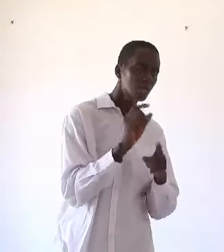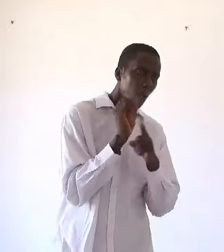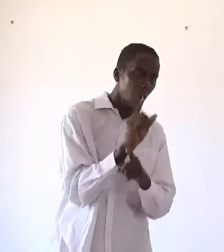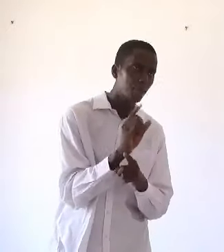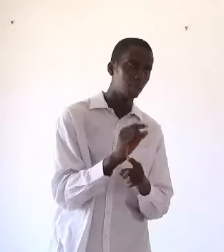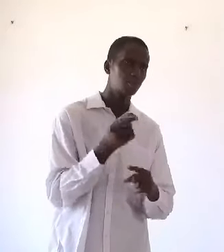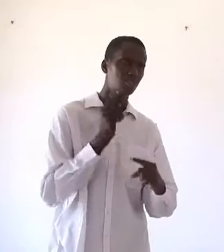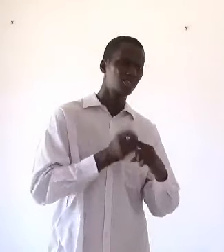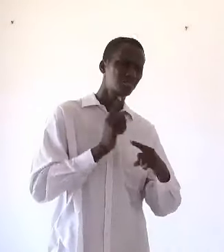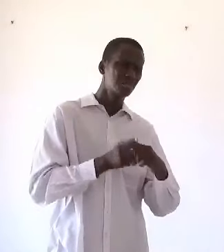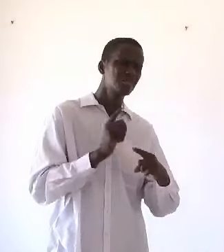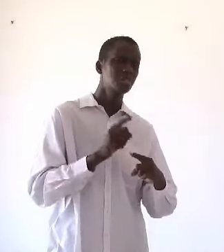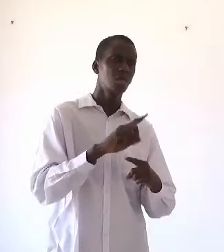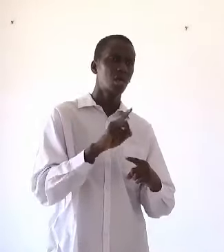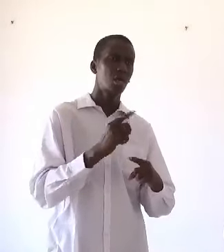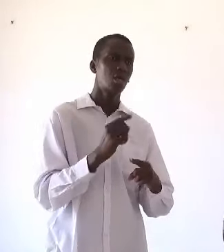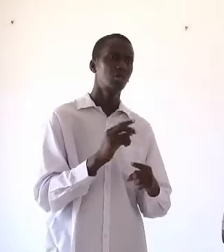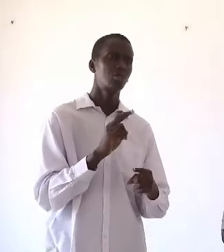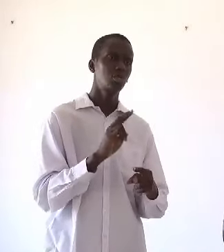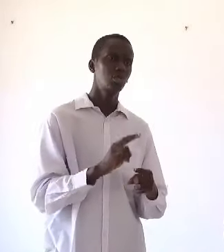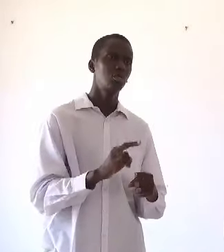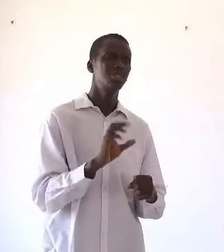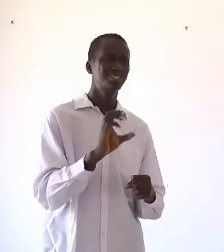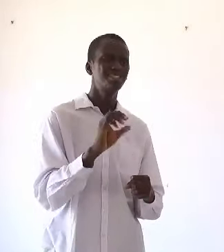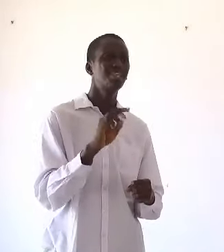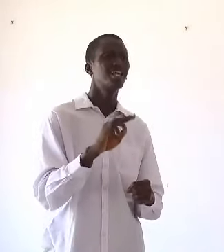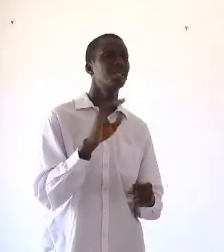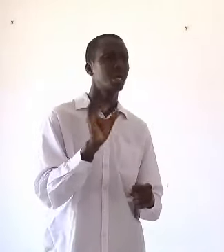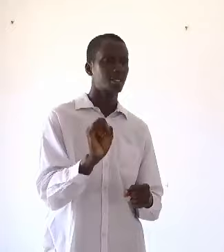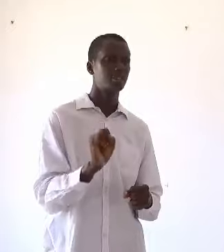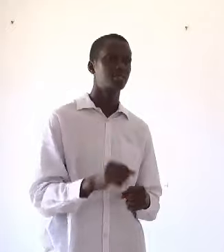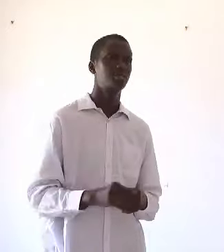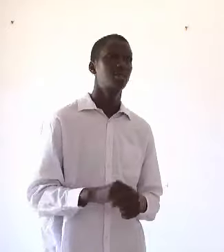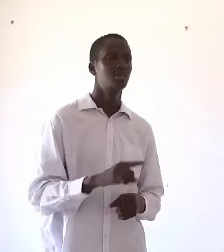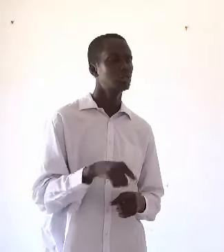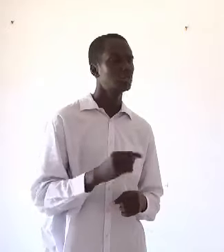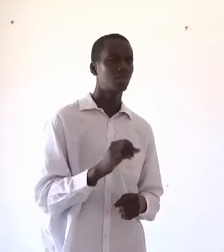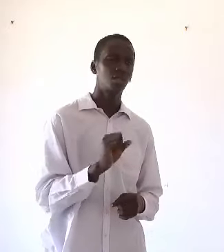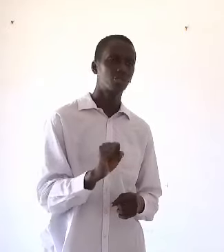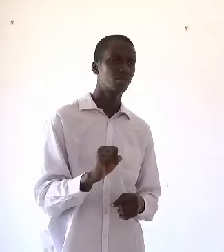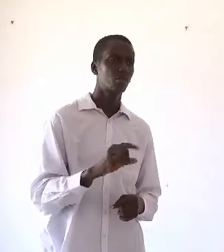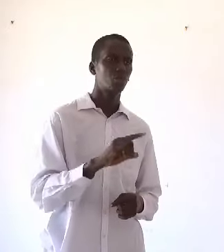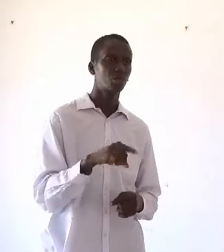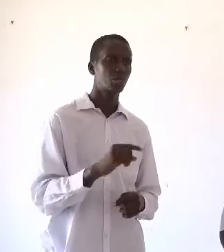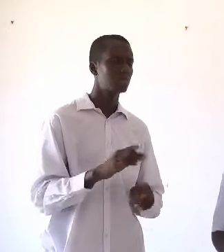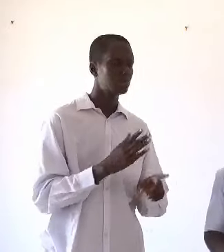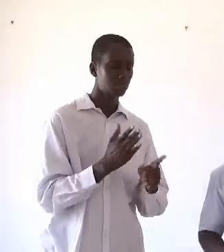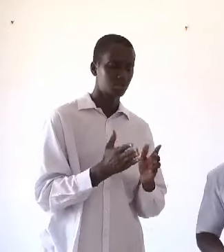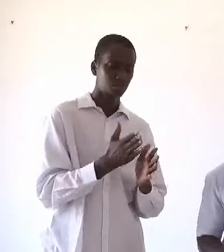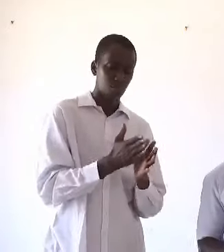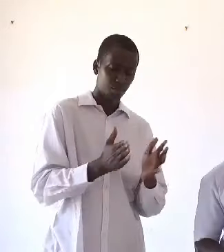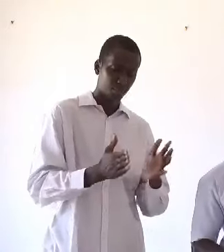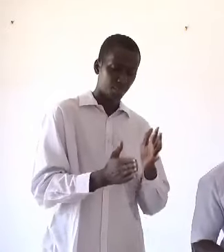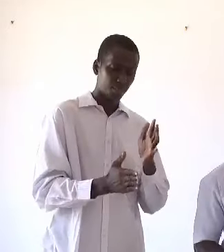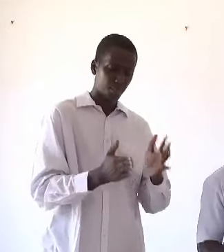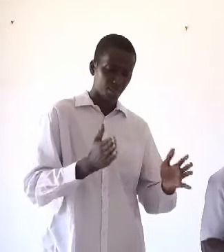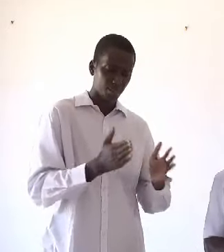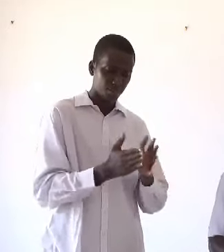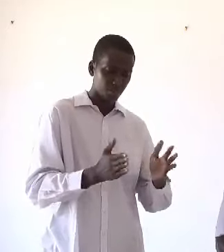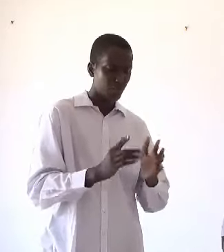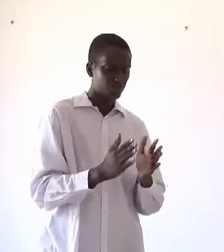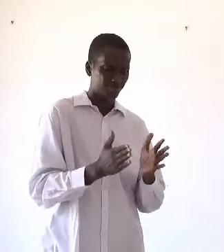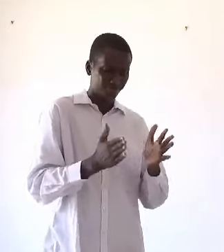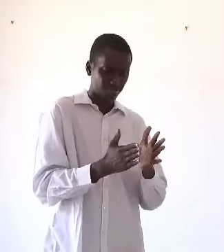system, impulse speeds along the motor fiber that extend from the central nervous system to effector with our